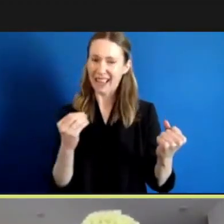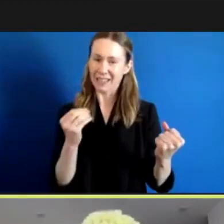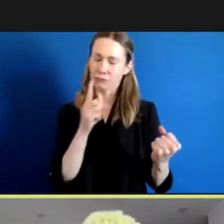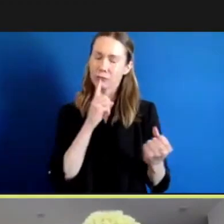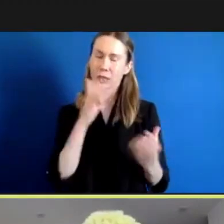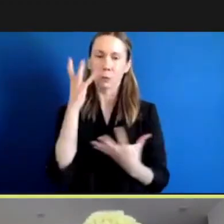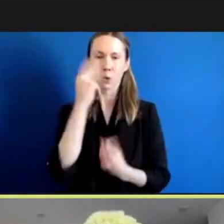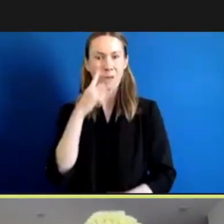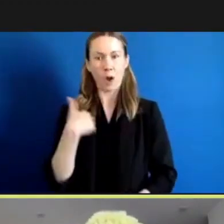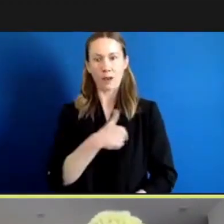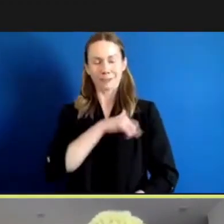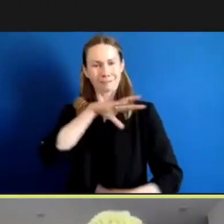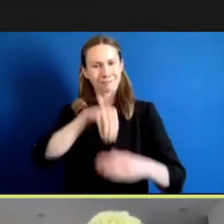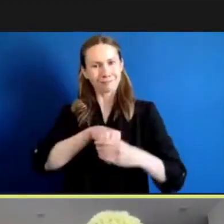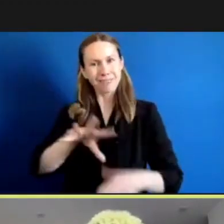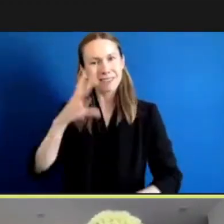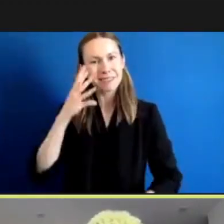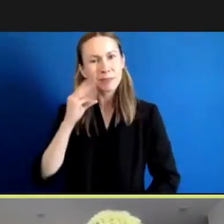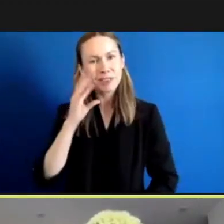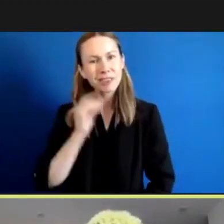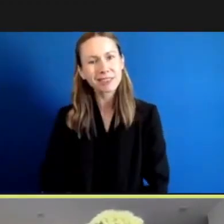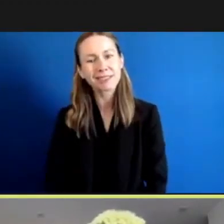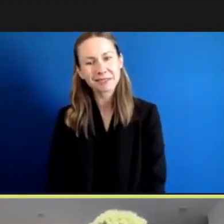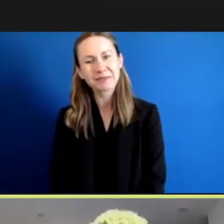panelists to be part of that too.